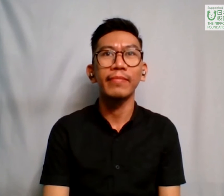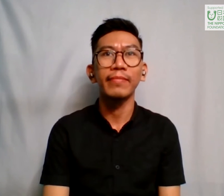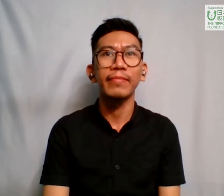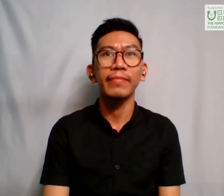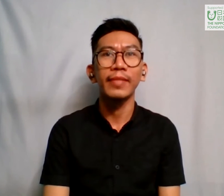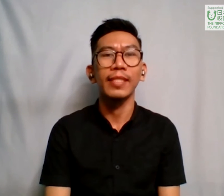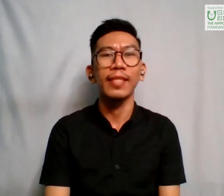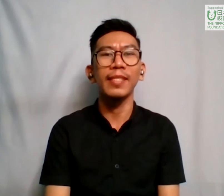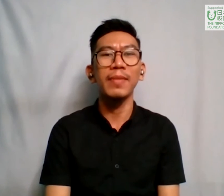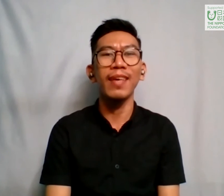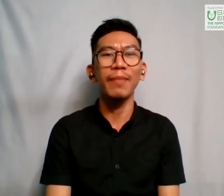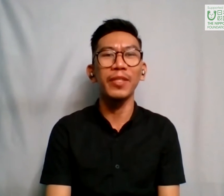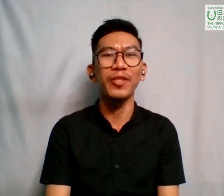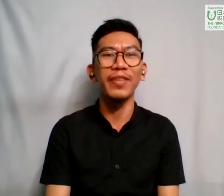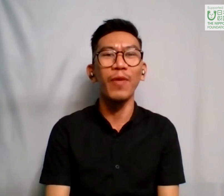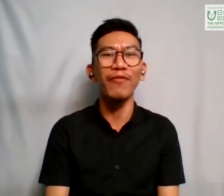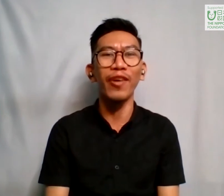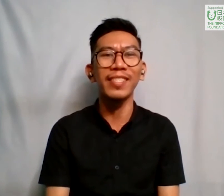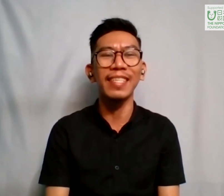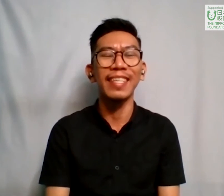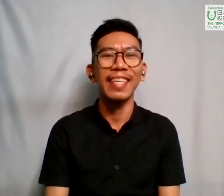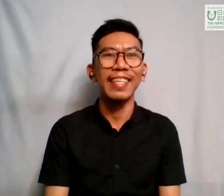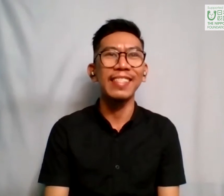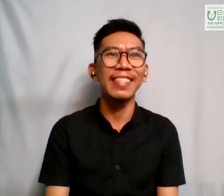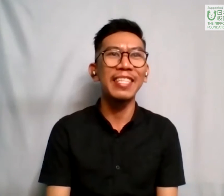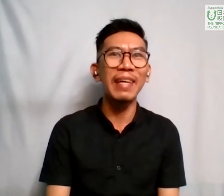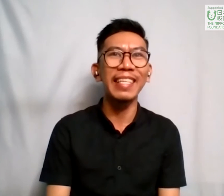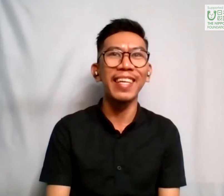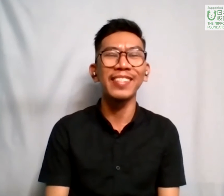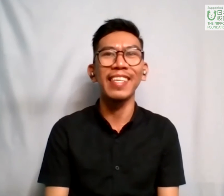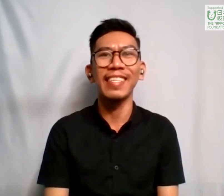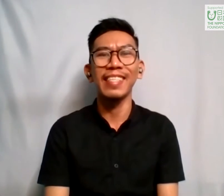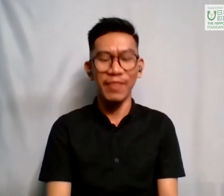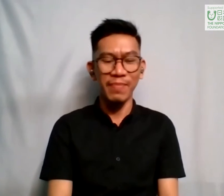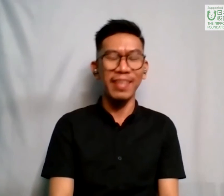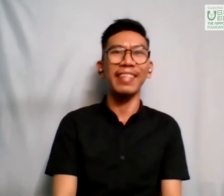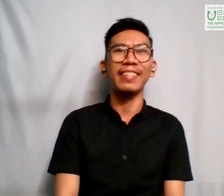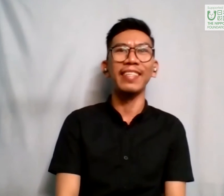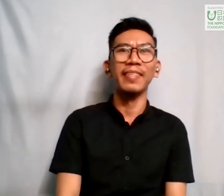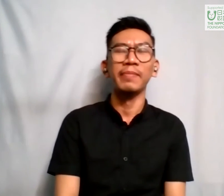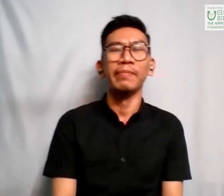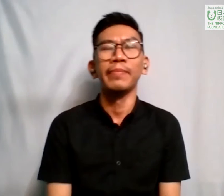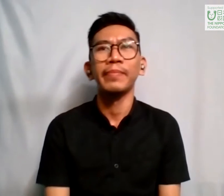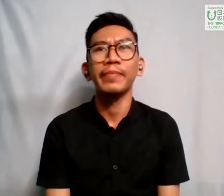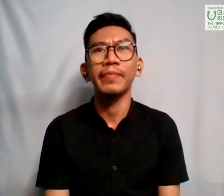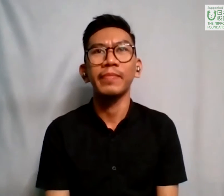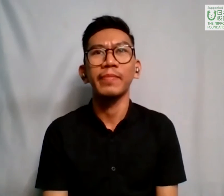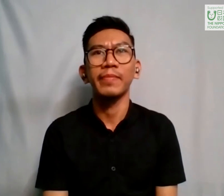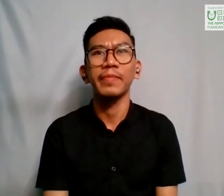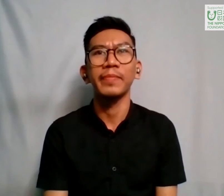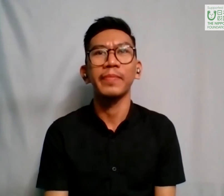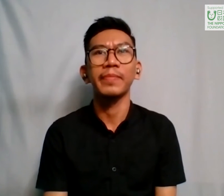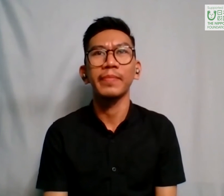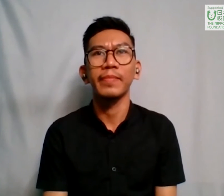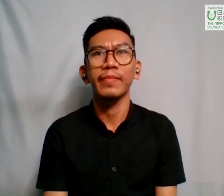ahead. it's a big help that you're the one voicing. Kasi hindi ko Mm. makita yung senyas nila from my end. And you notice